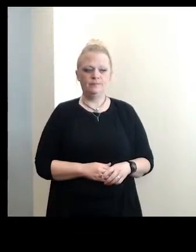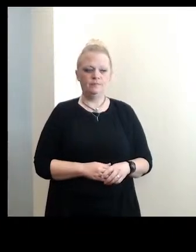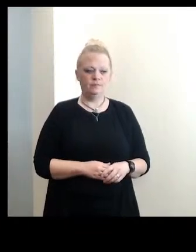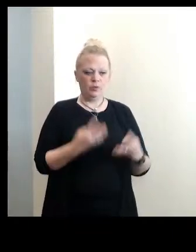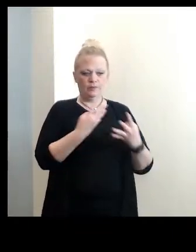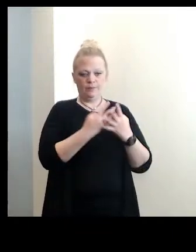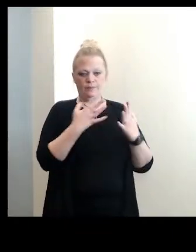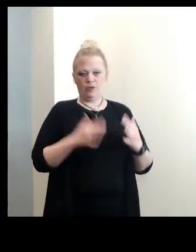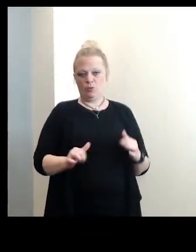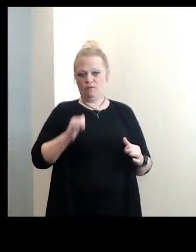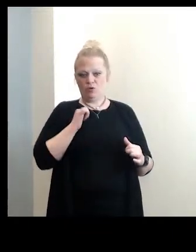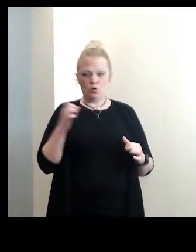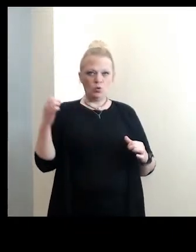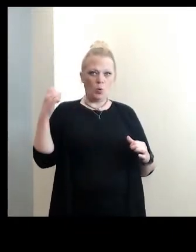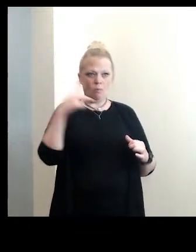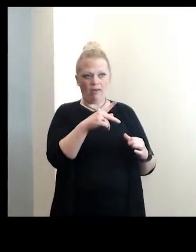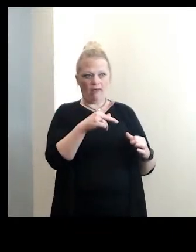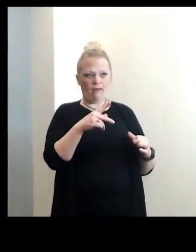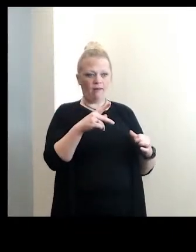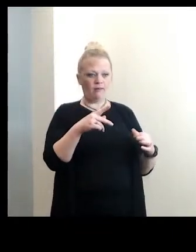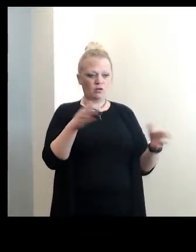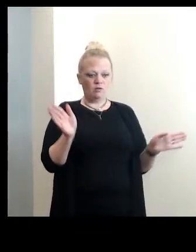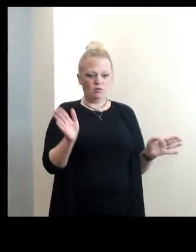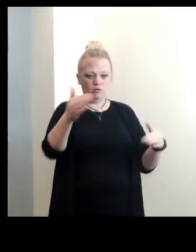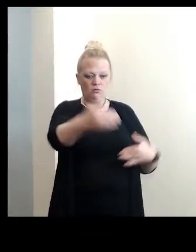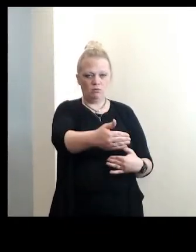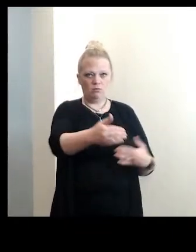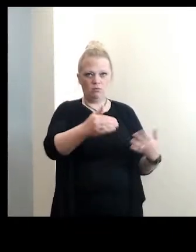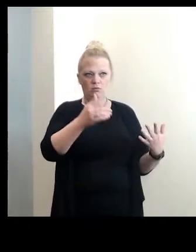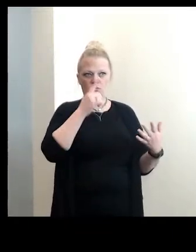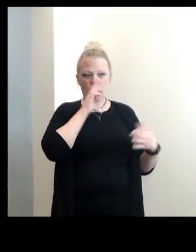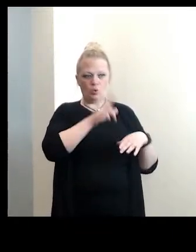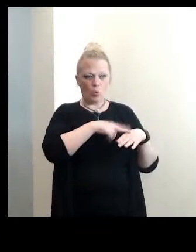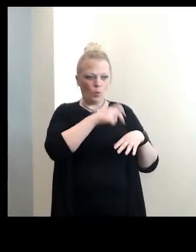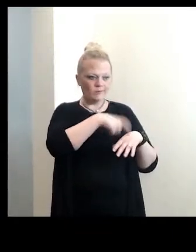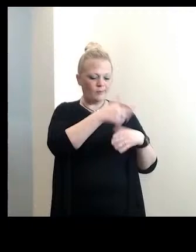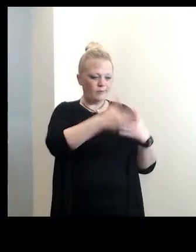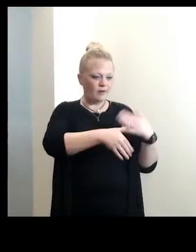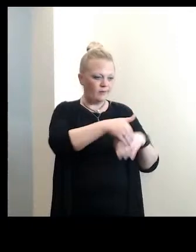inmates refused to go back into their cells at the normal time at the end of the night.